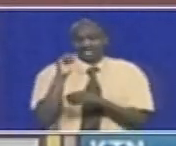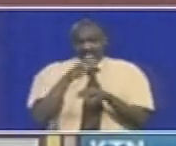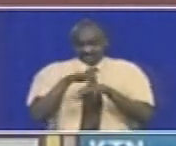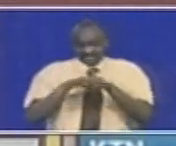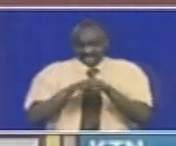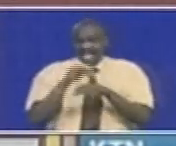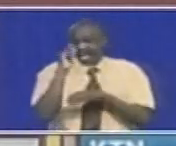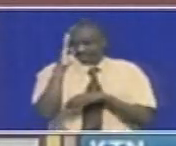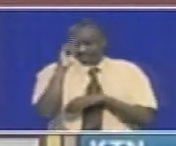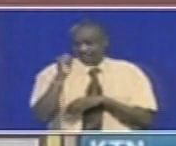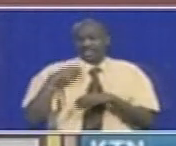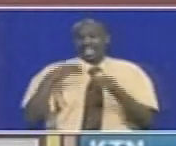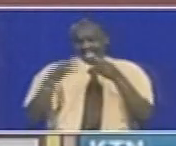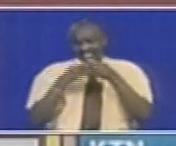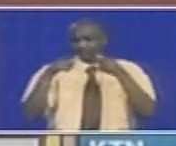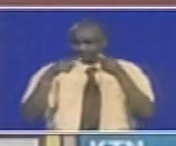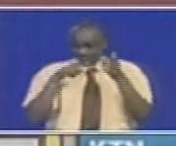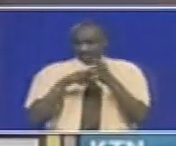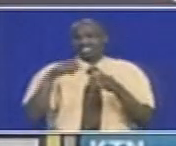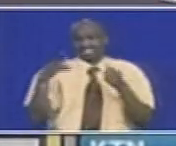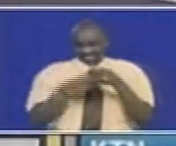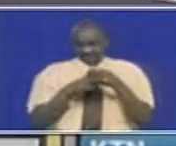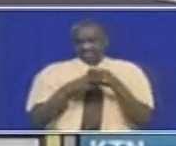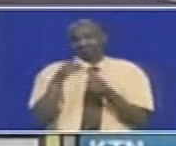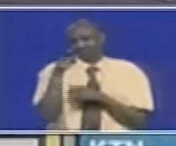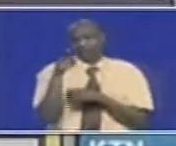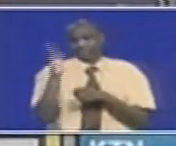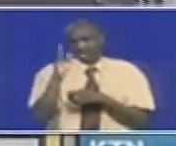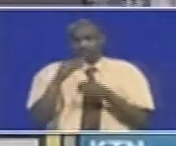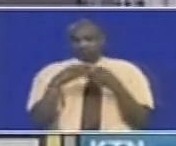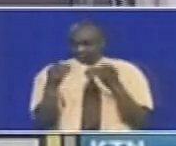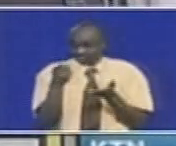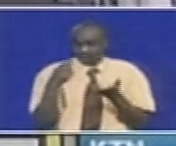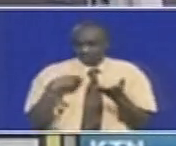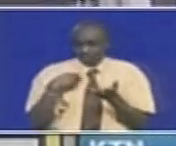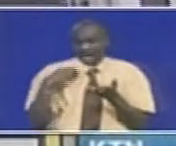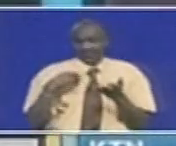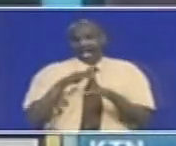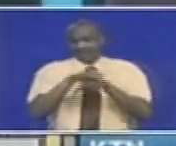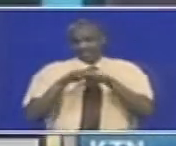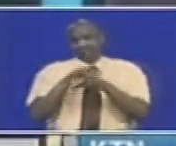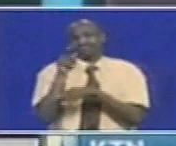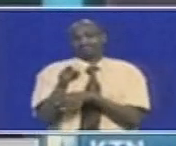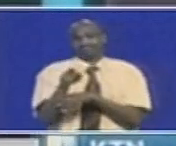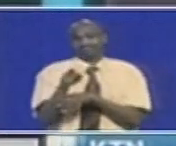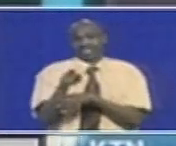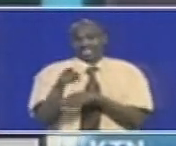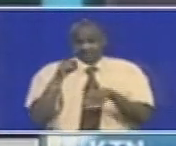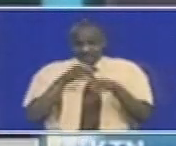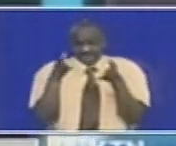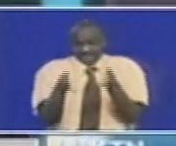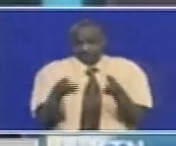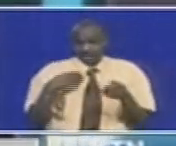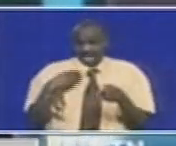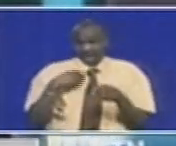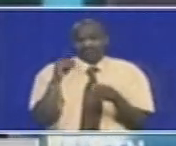will invest 8.7 billion shillings over the next 10 years in the initiative to unlock Africa's potential. We should even at this moment measure the